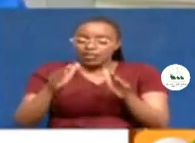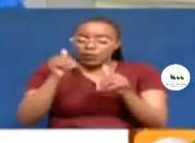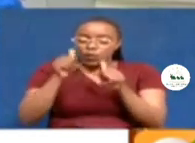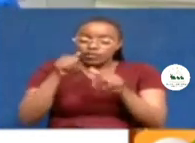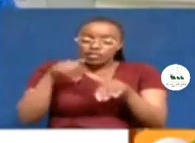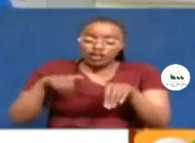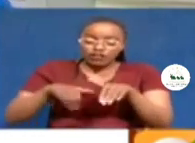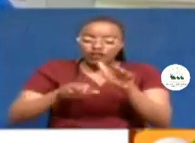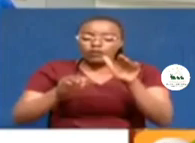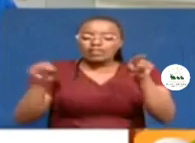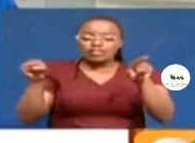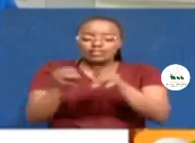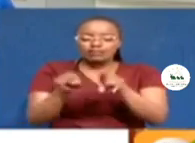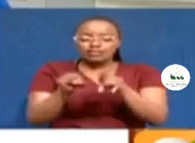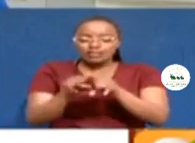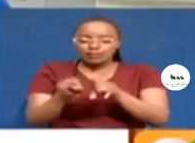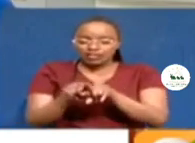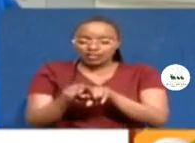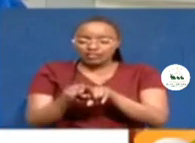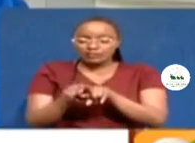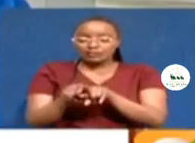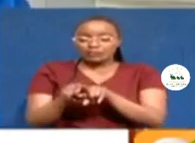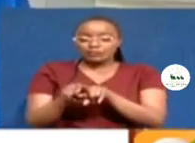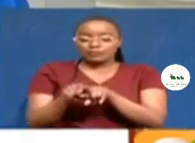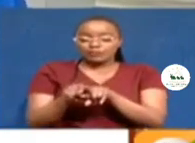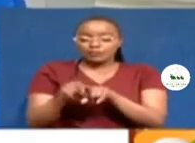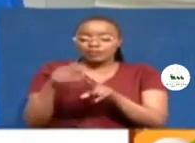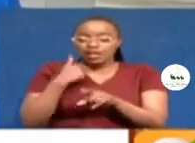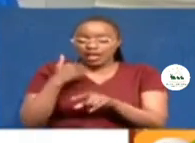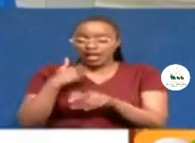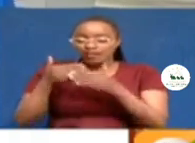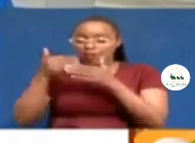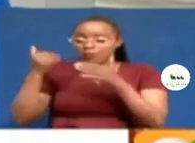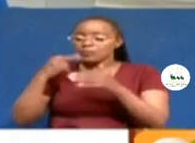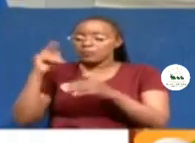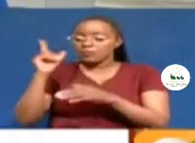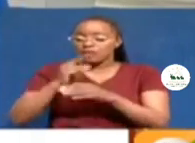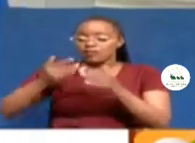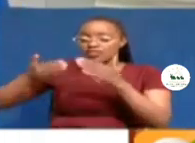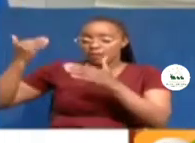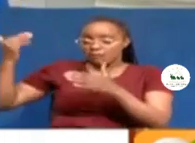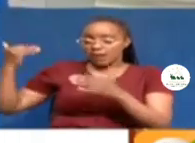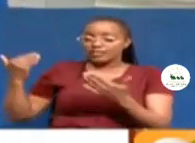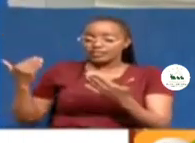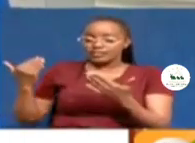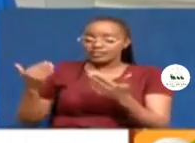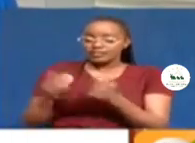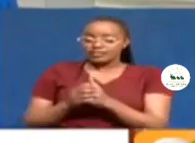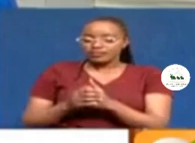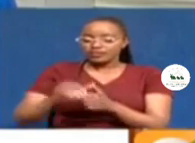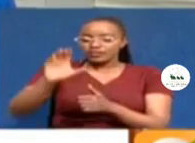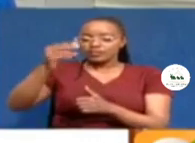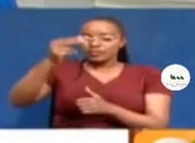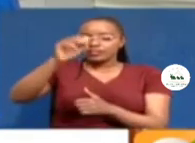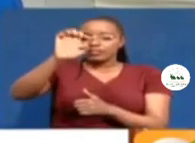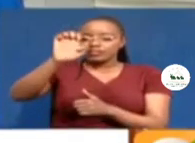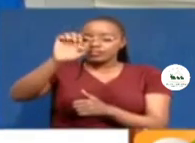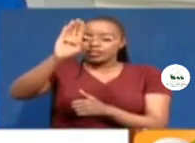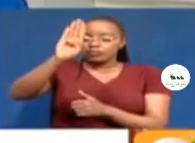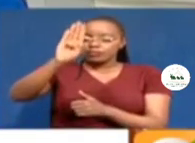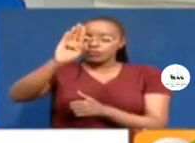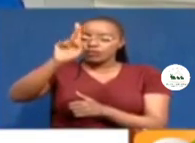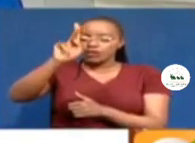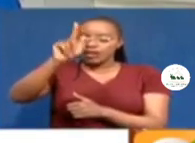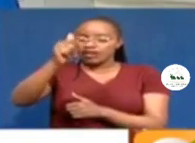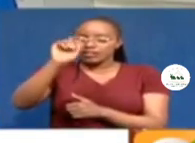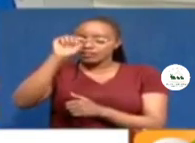is exactly the same as it has been in the past. Chebukati might survive or he